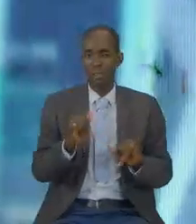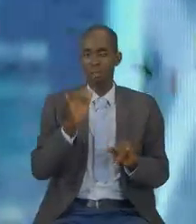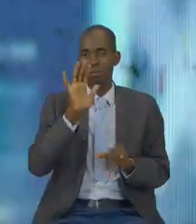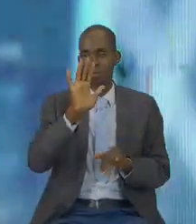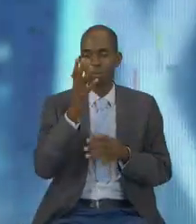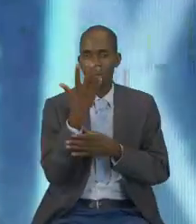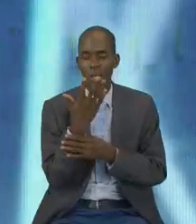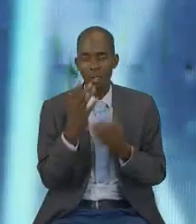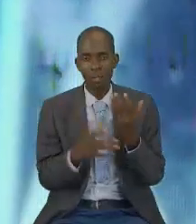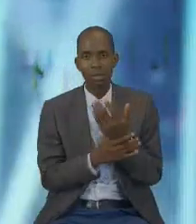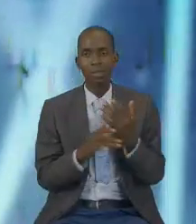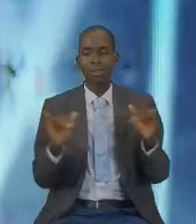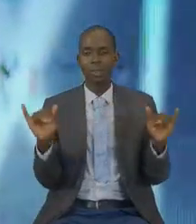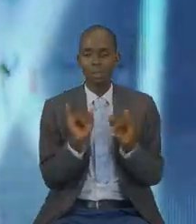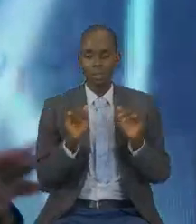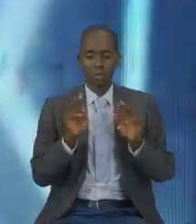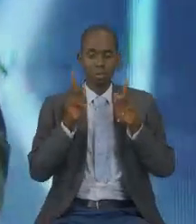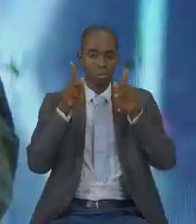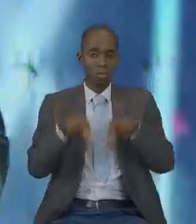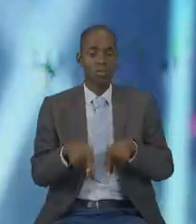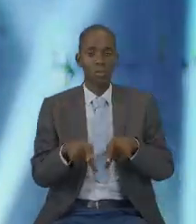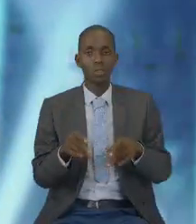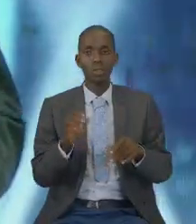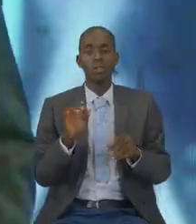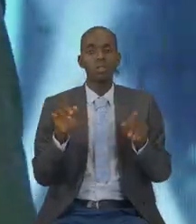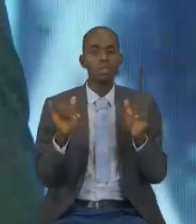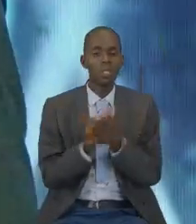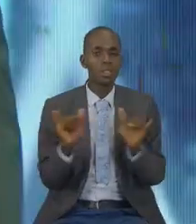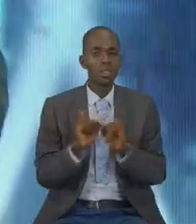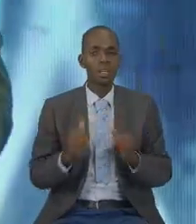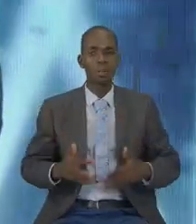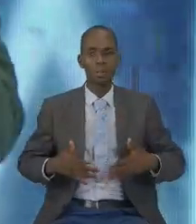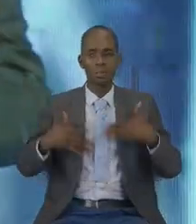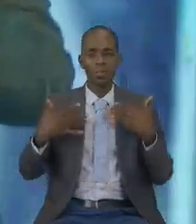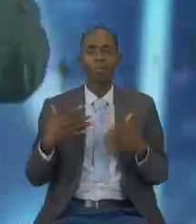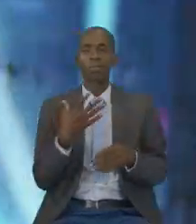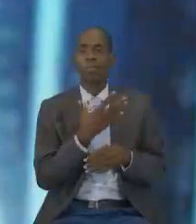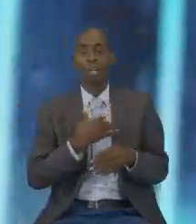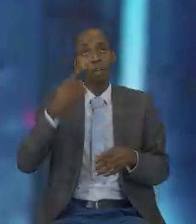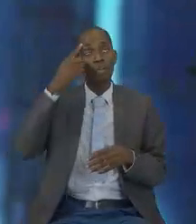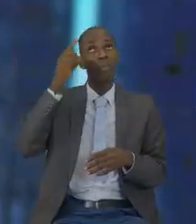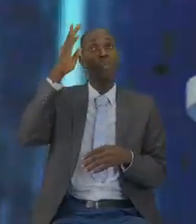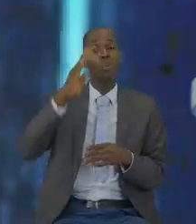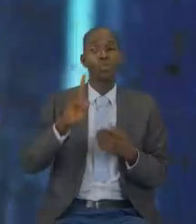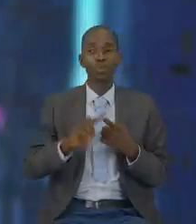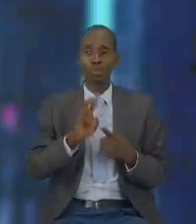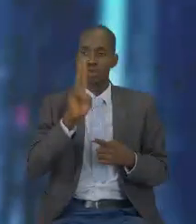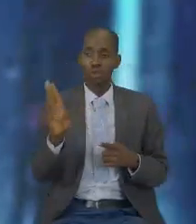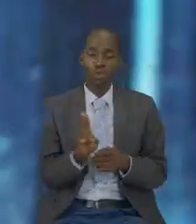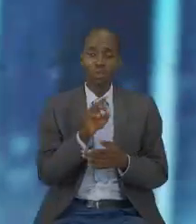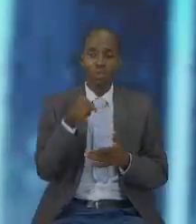that same individual, and that same life, and for God to use this